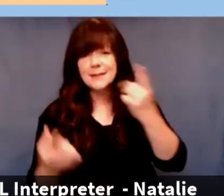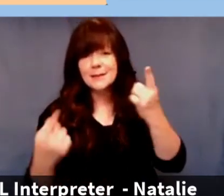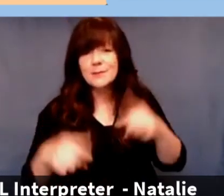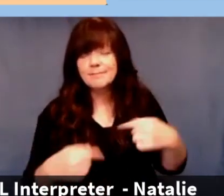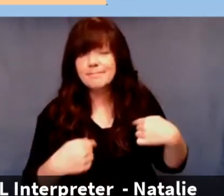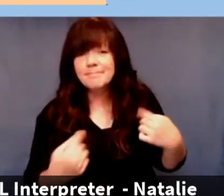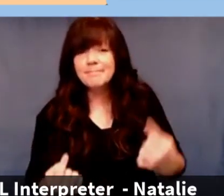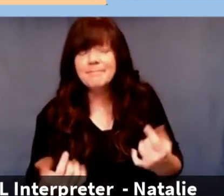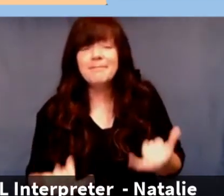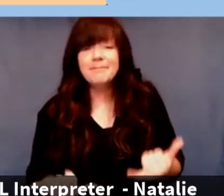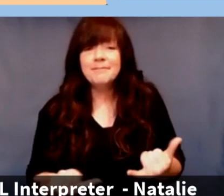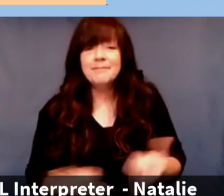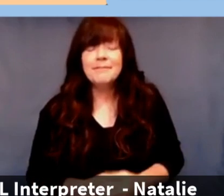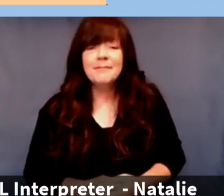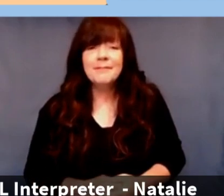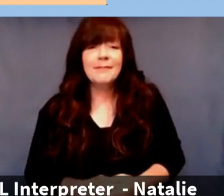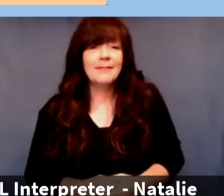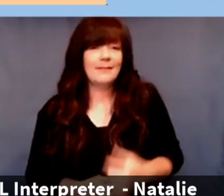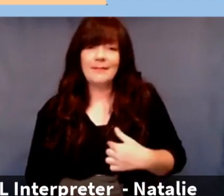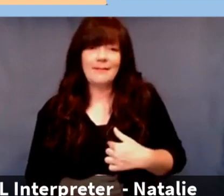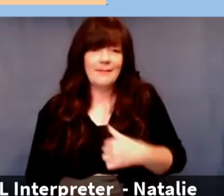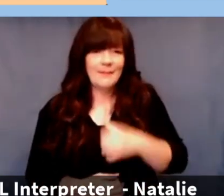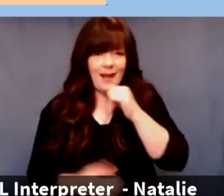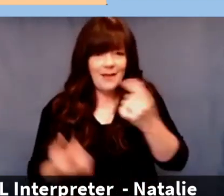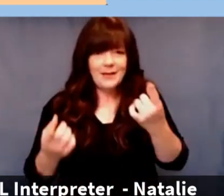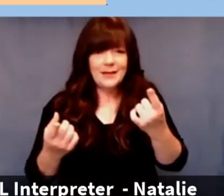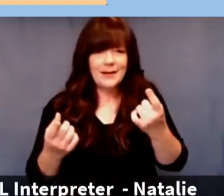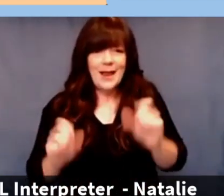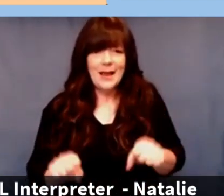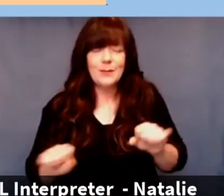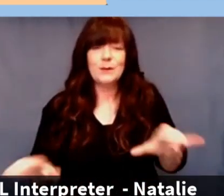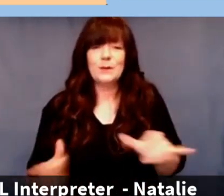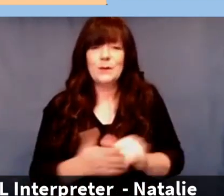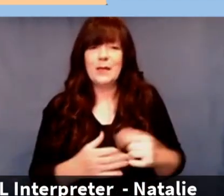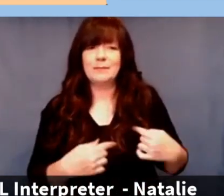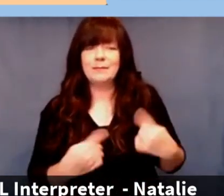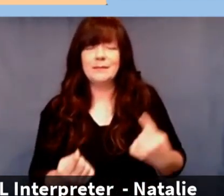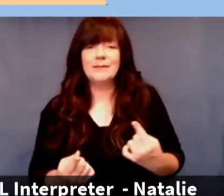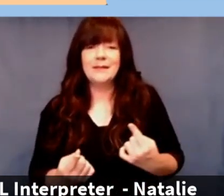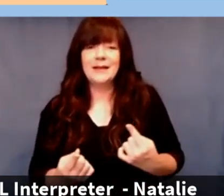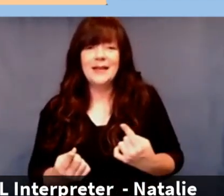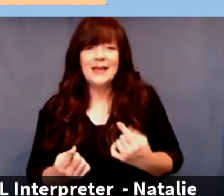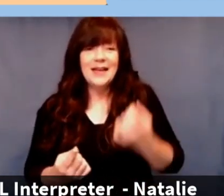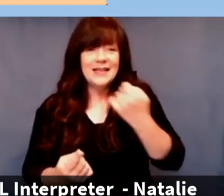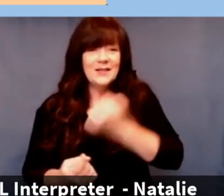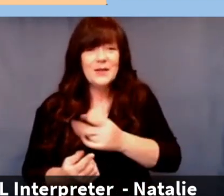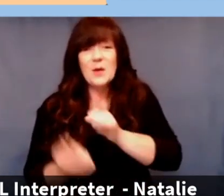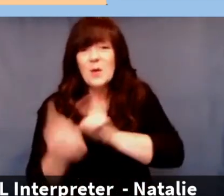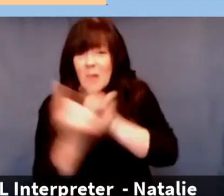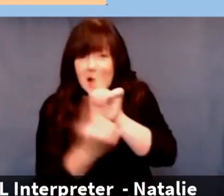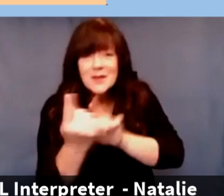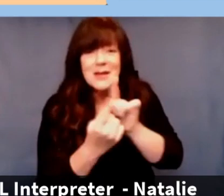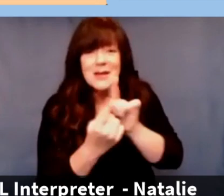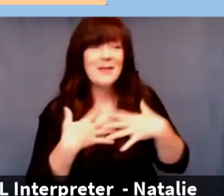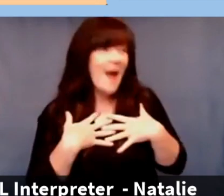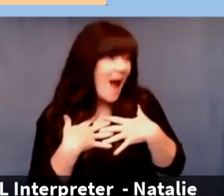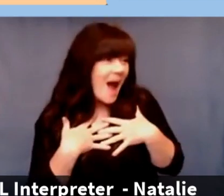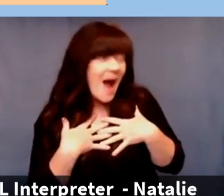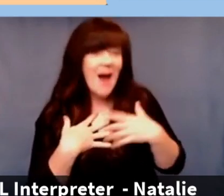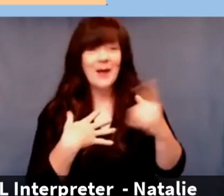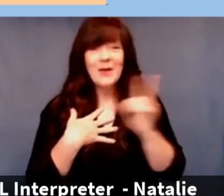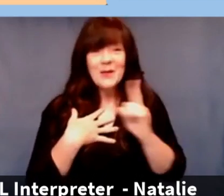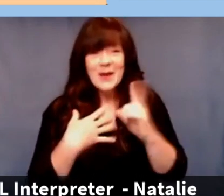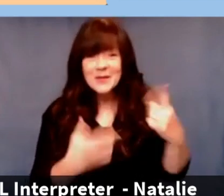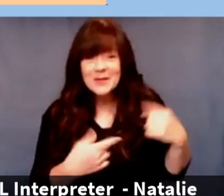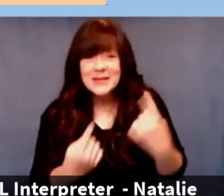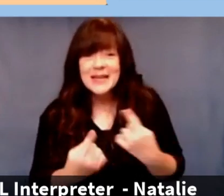life. And I haven't been able to do that. And like the last couple one-on-ones, I'm like, oh my God, like where have you been? What have you been up to? So